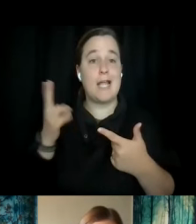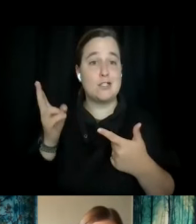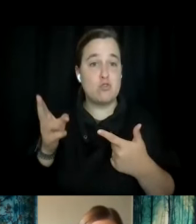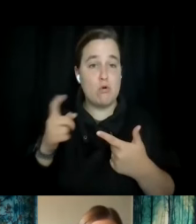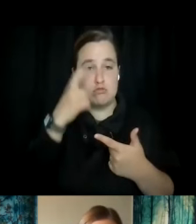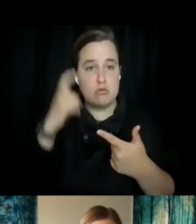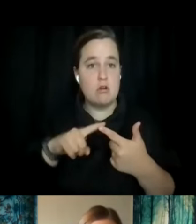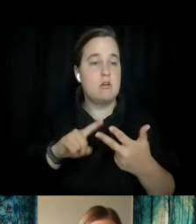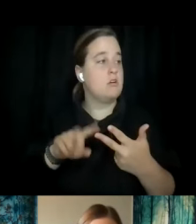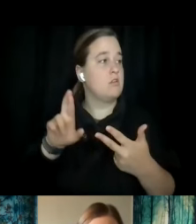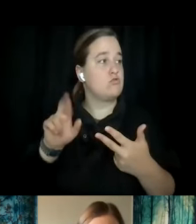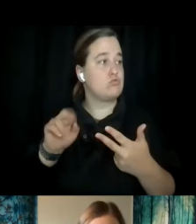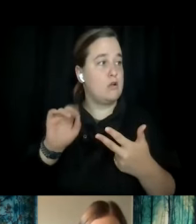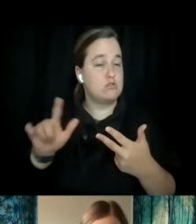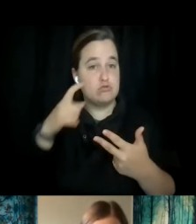list?